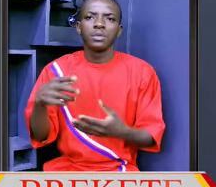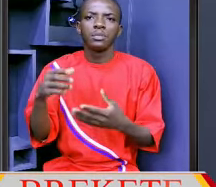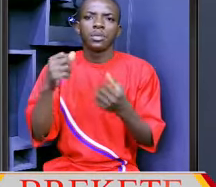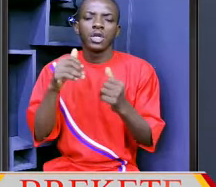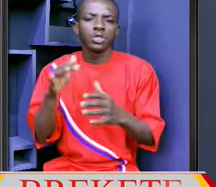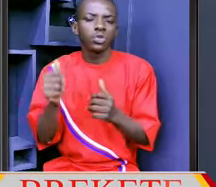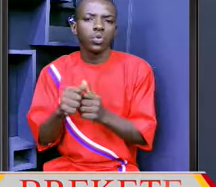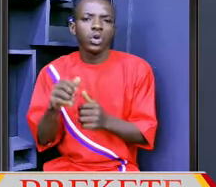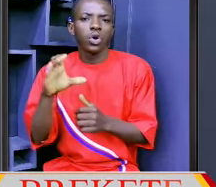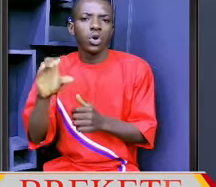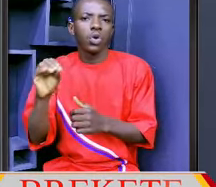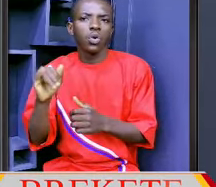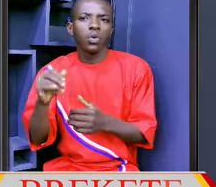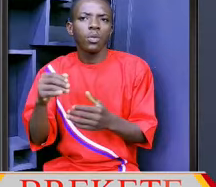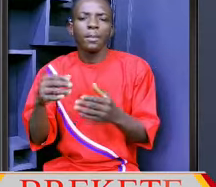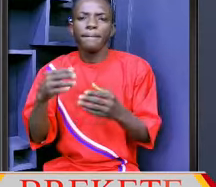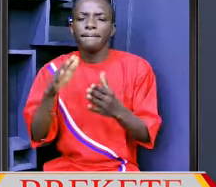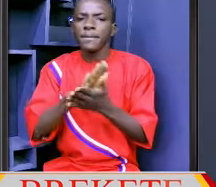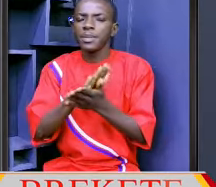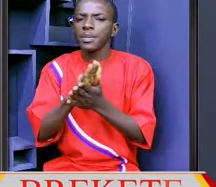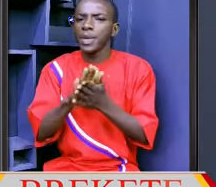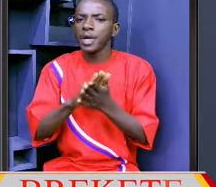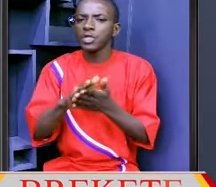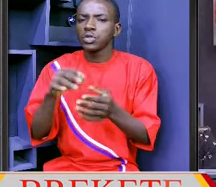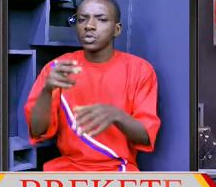cocoa. Bless us with precious stones.